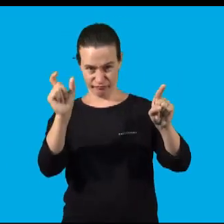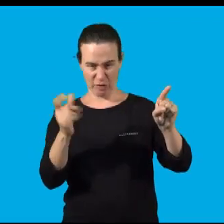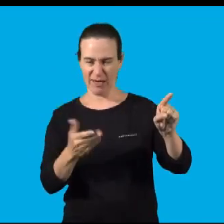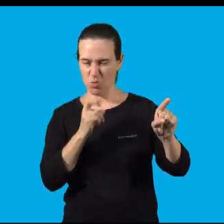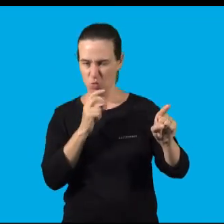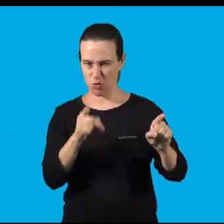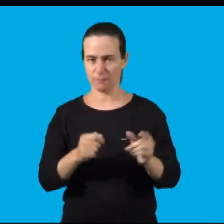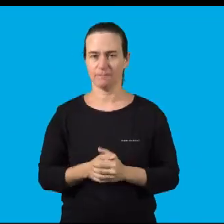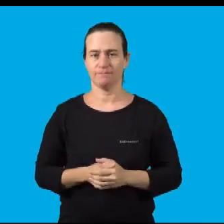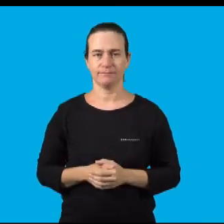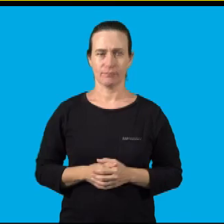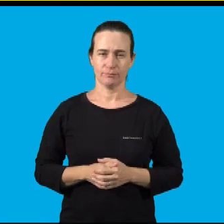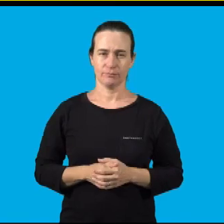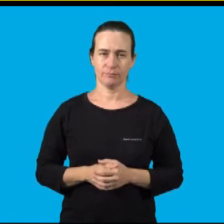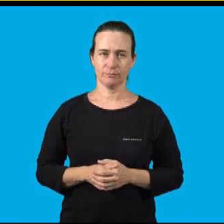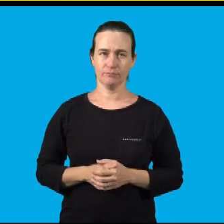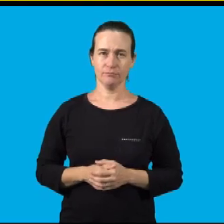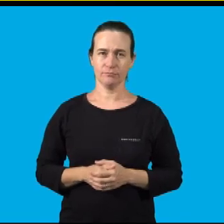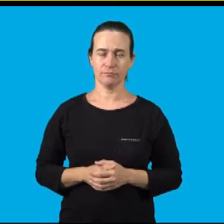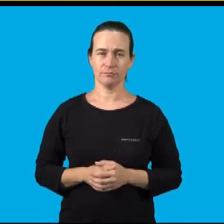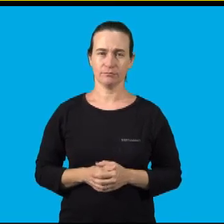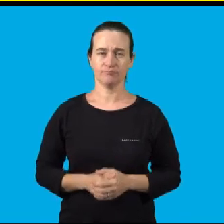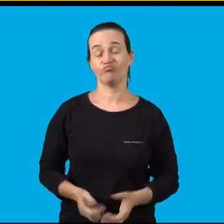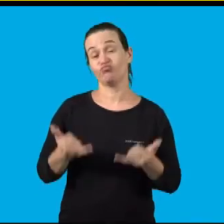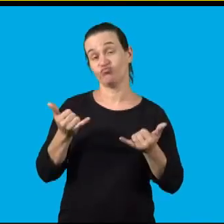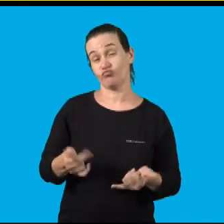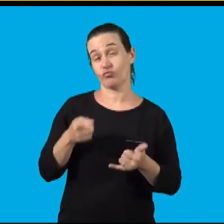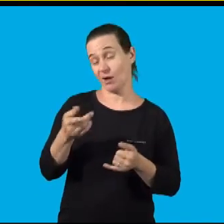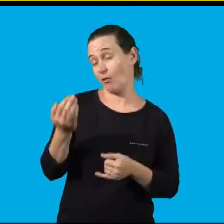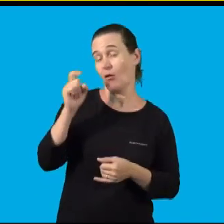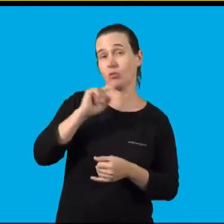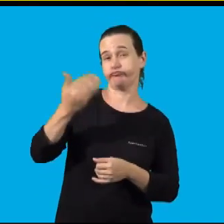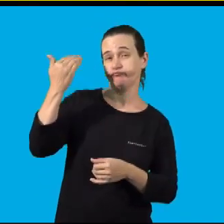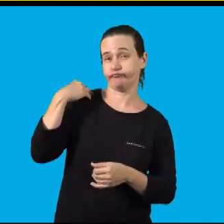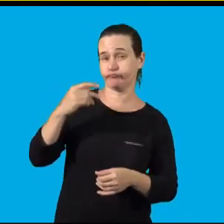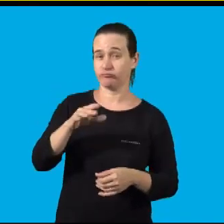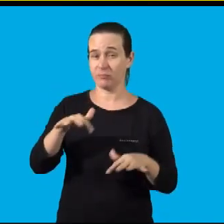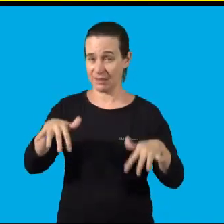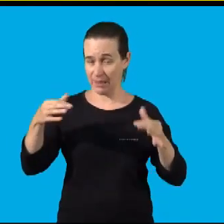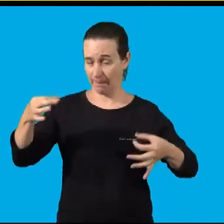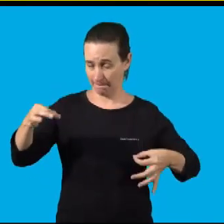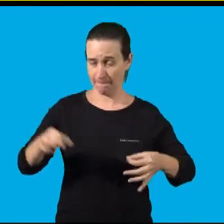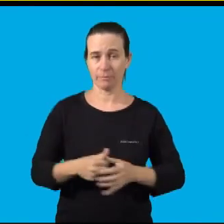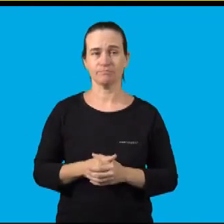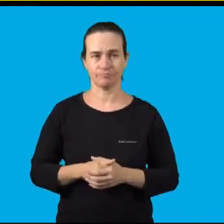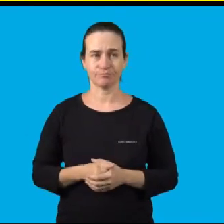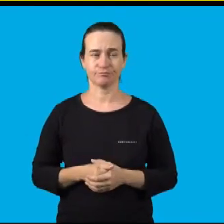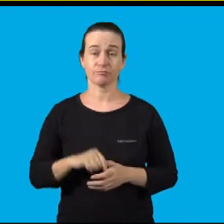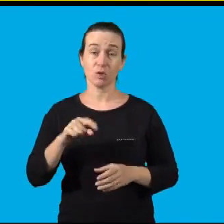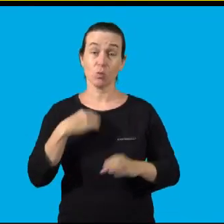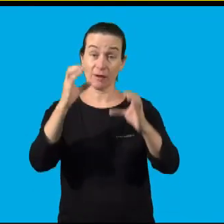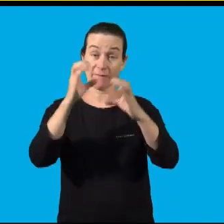on the other hand. Now, let's look at a topic from a past paper. We will be